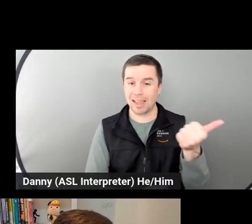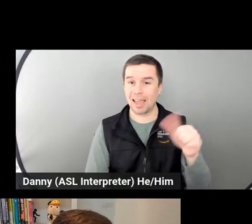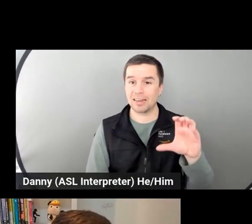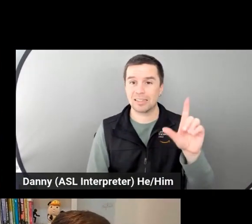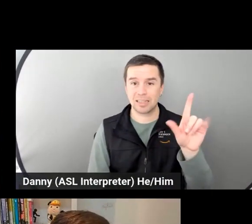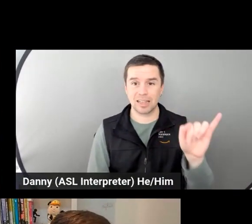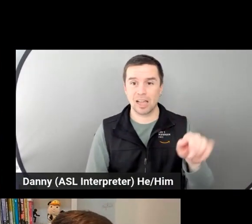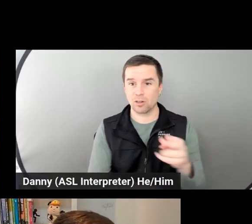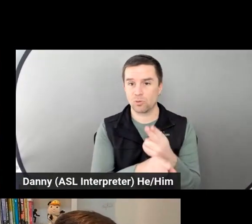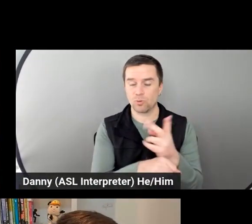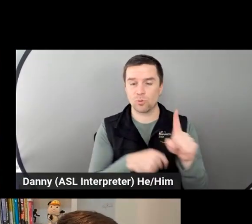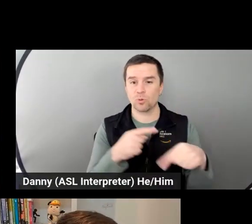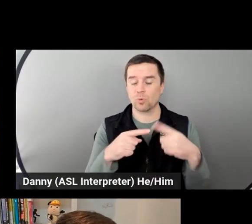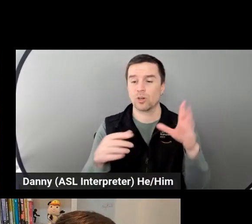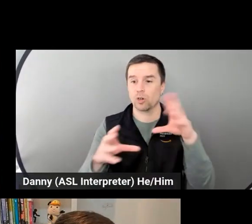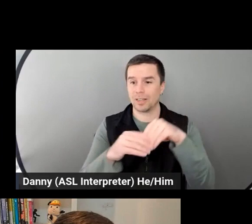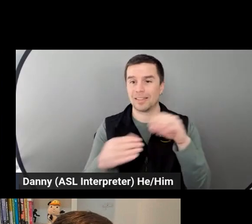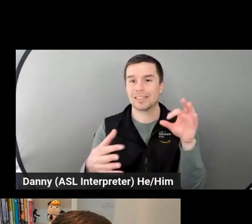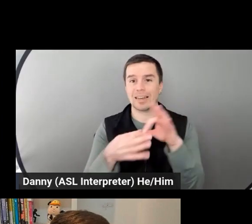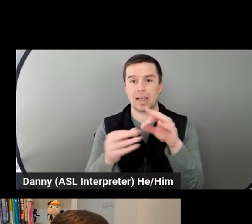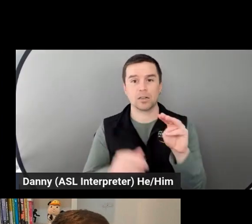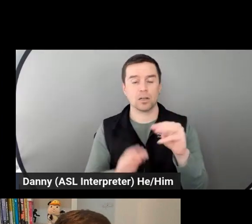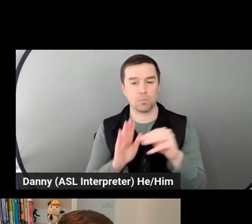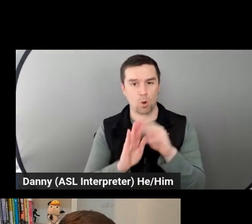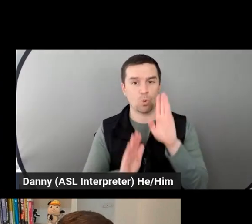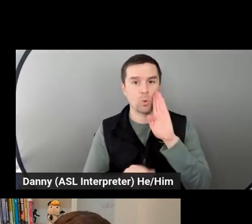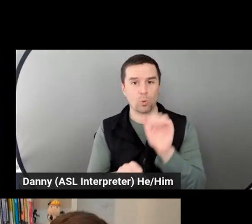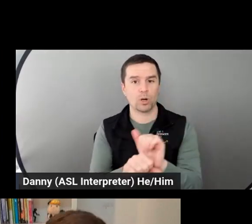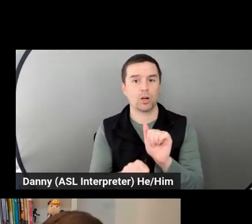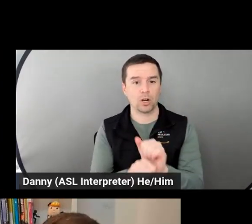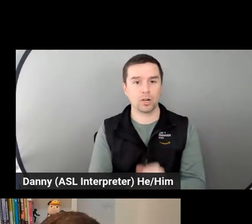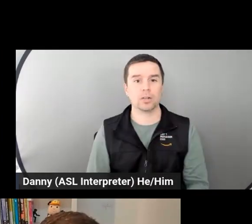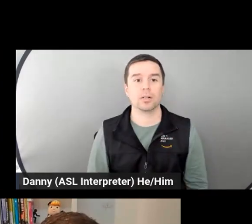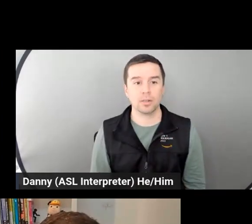work. Well, I got to be honest, you've completely blown my